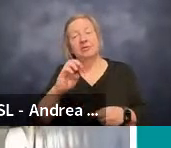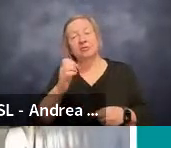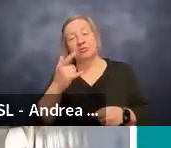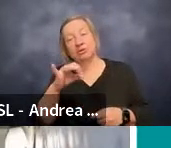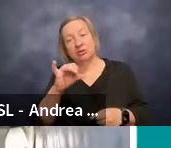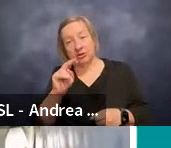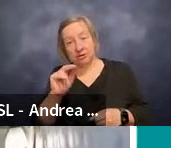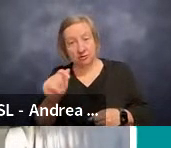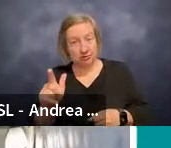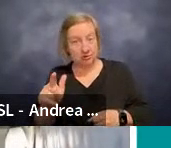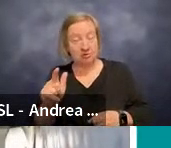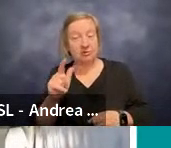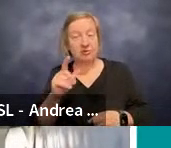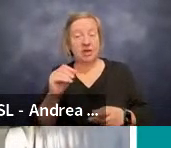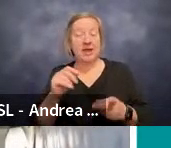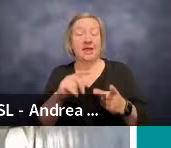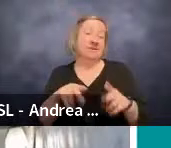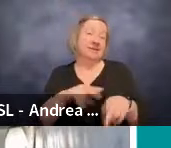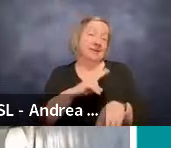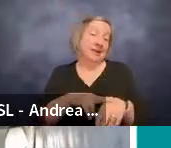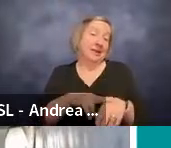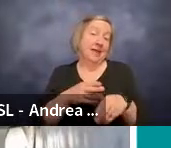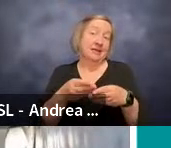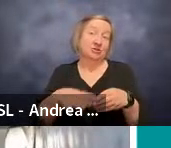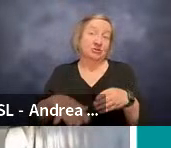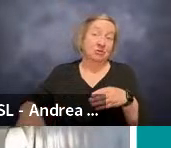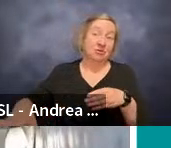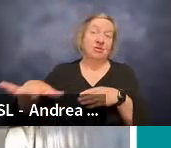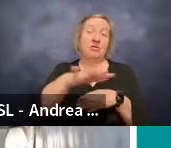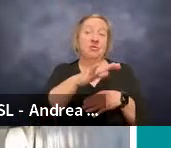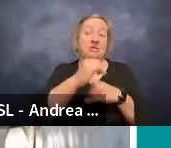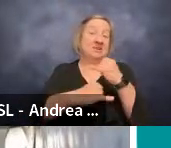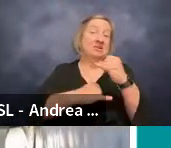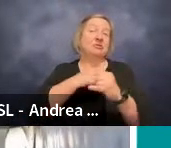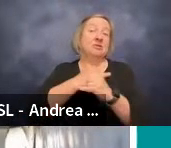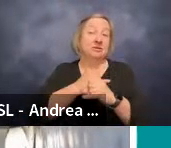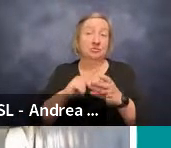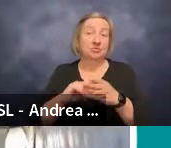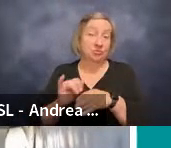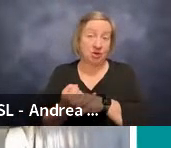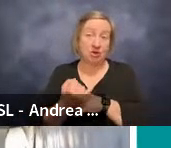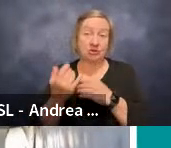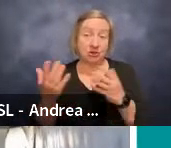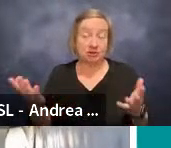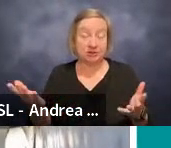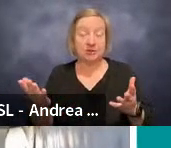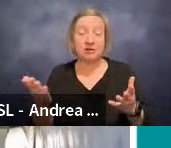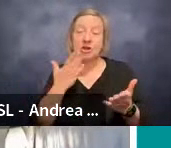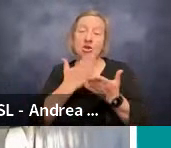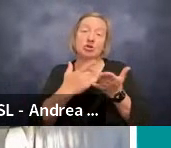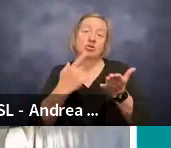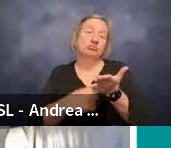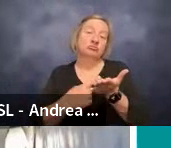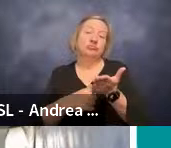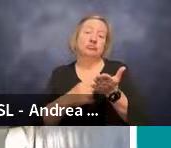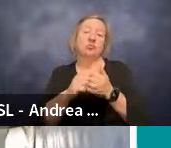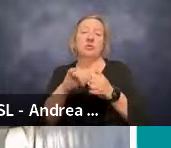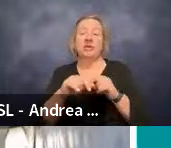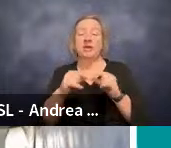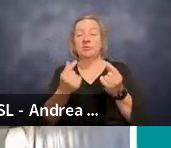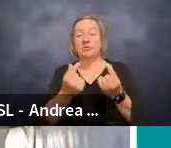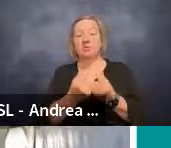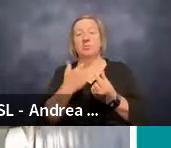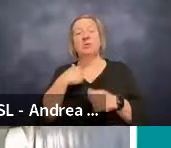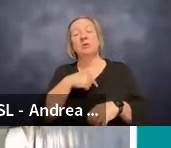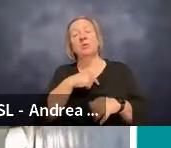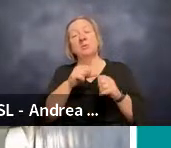a national and international project. So very good conversation with that group. We are continuing